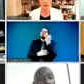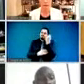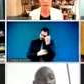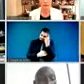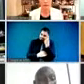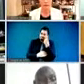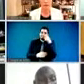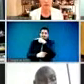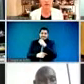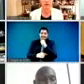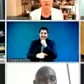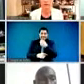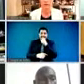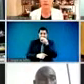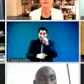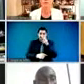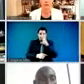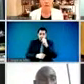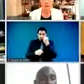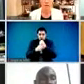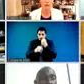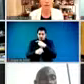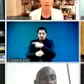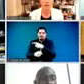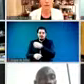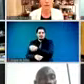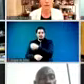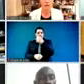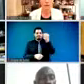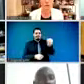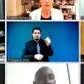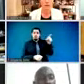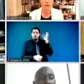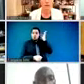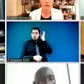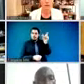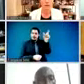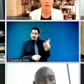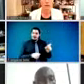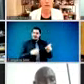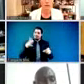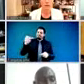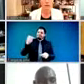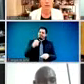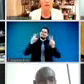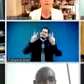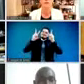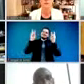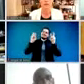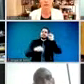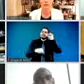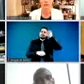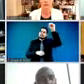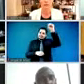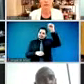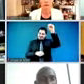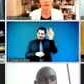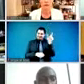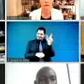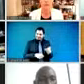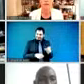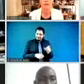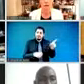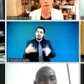the capacity. When it comes to the capacity, still there are cultural practices that, like what my sister have said about